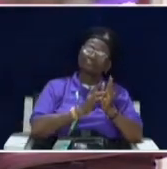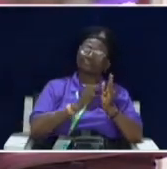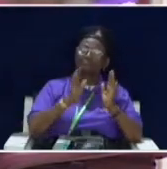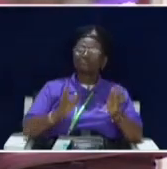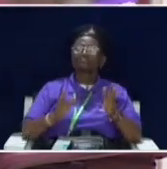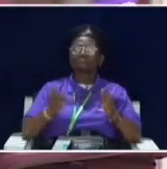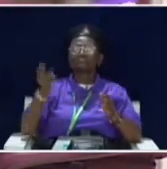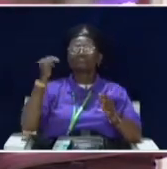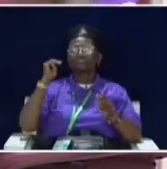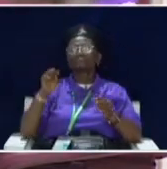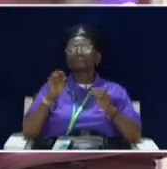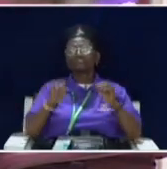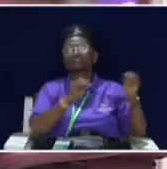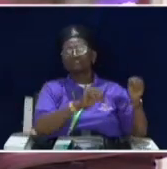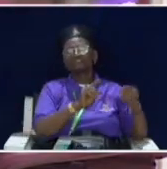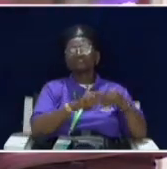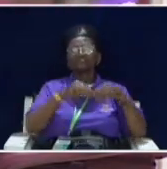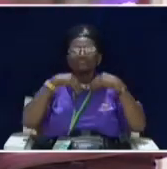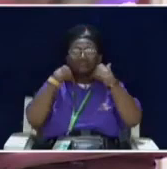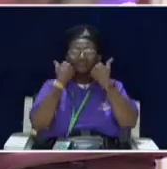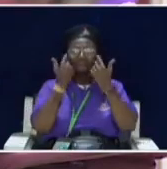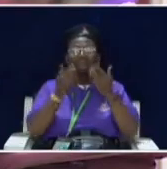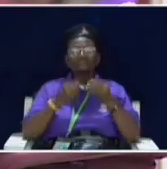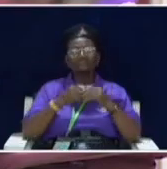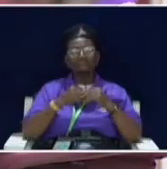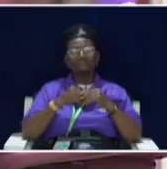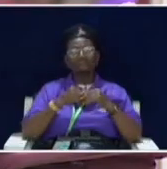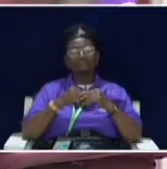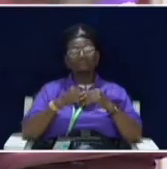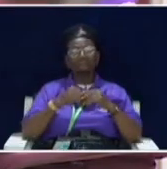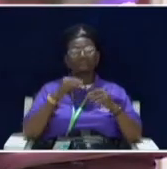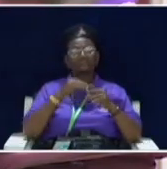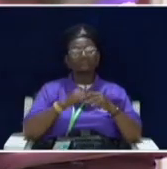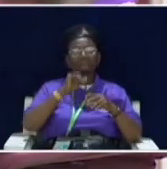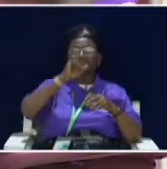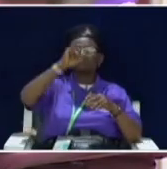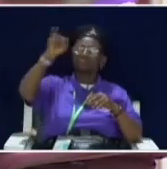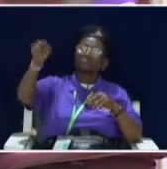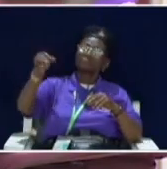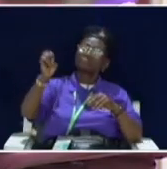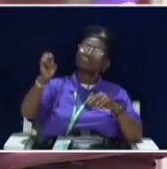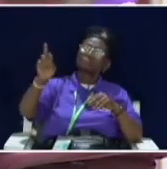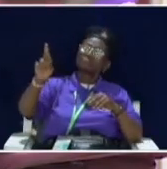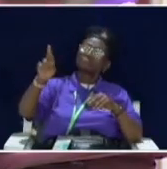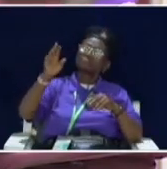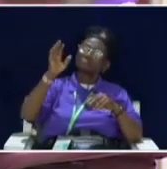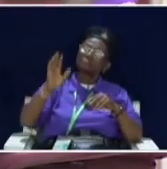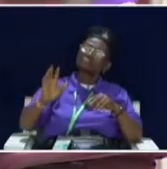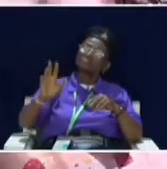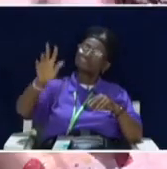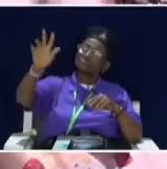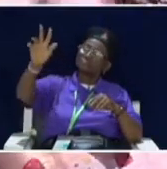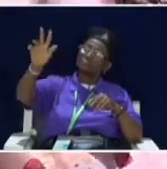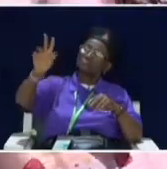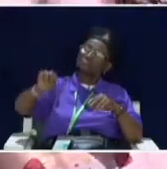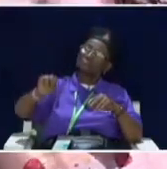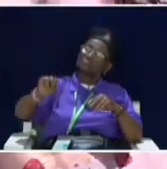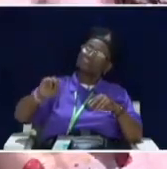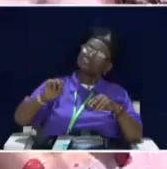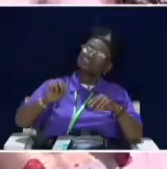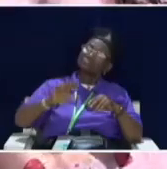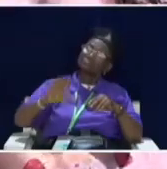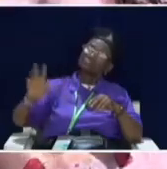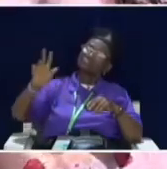ti awon eni ti won ti je ni gbese. In Jeremiah 33 verse 3. Iwe Jeremiah ori iketa le